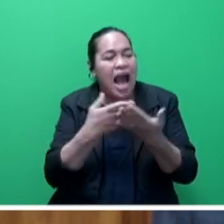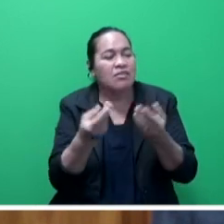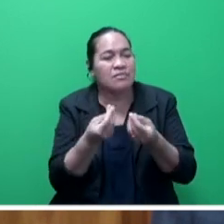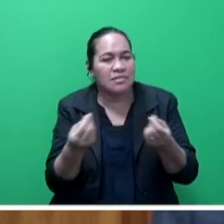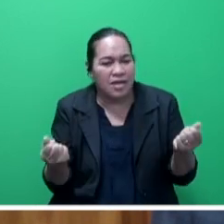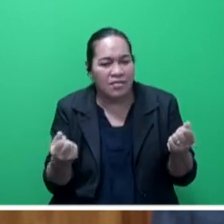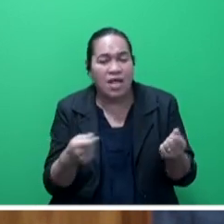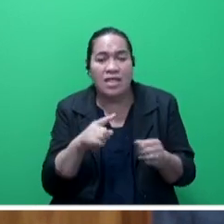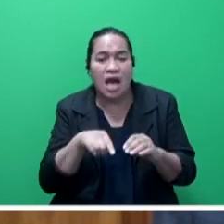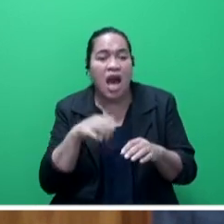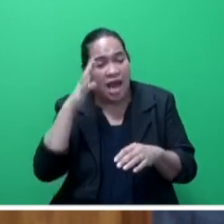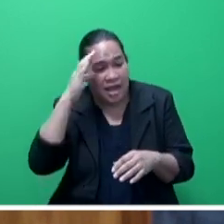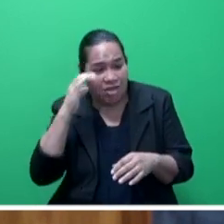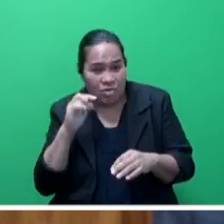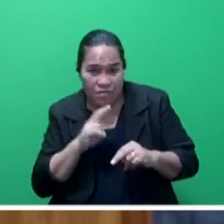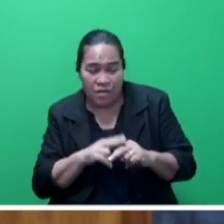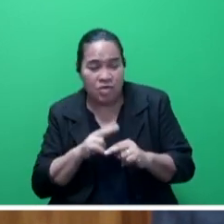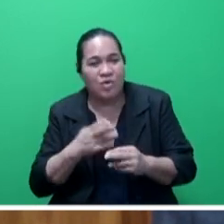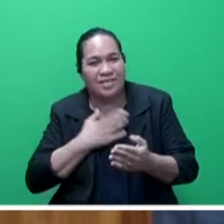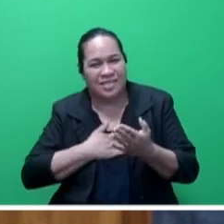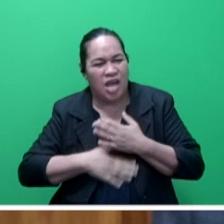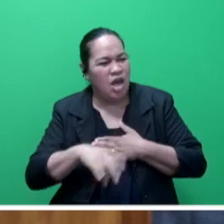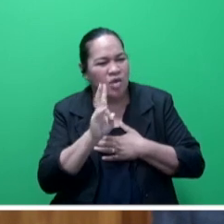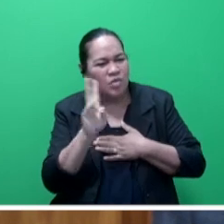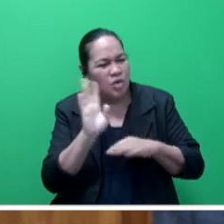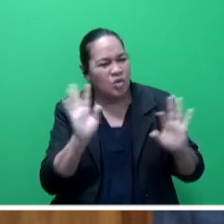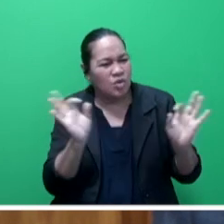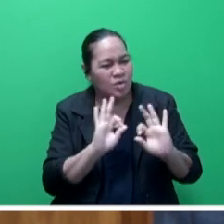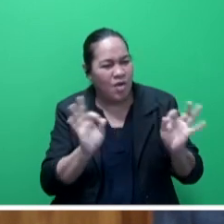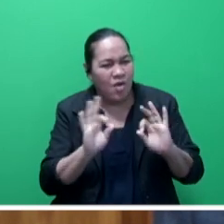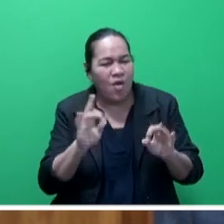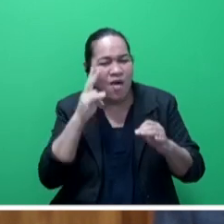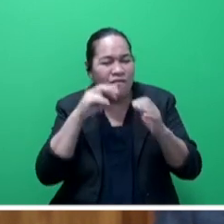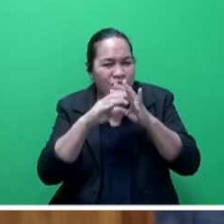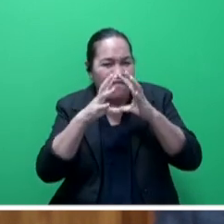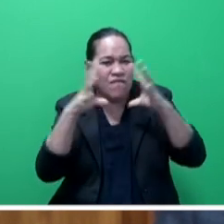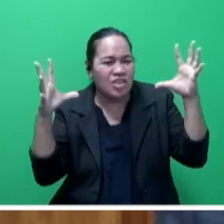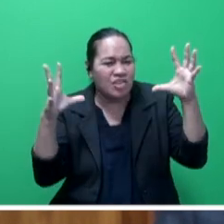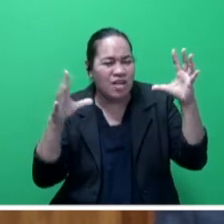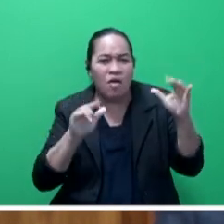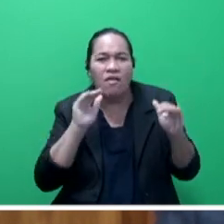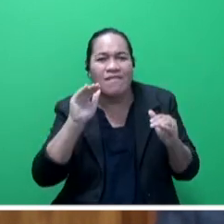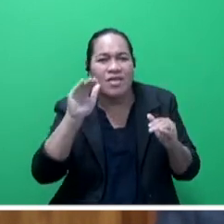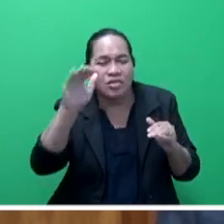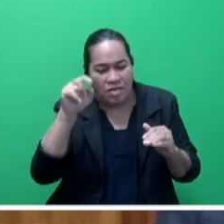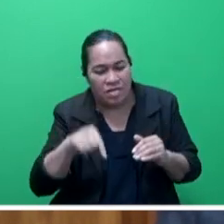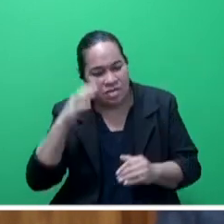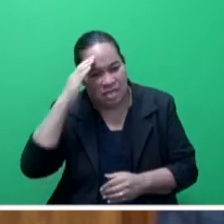was suffering, Honourable Speaker. Absolutely. No vision of where the country needs to go, Honourable Speaker.